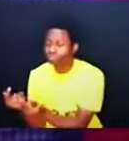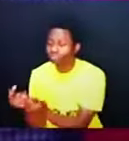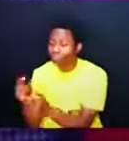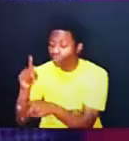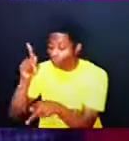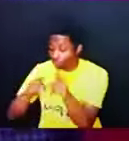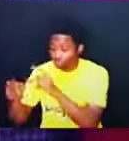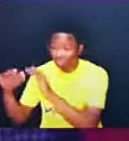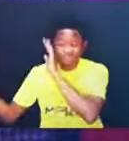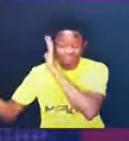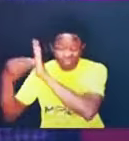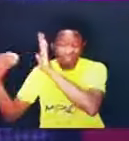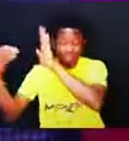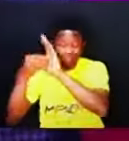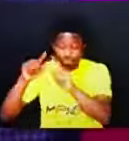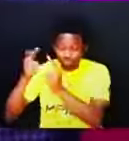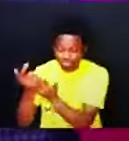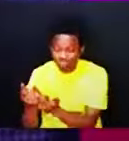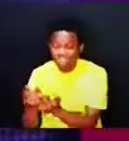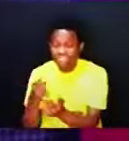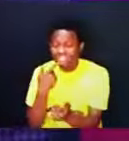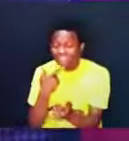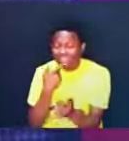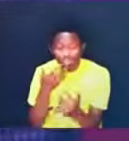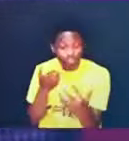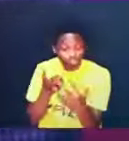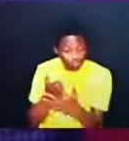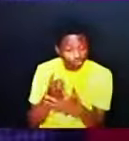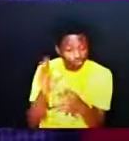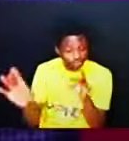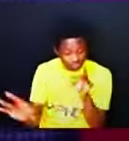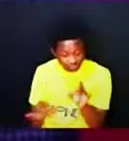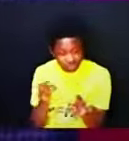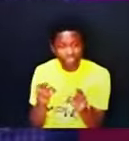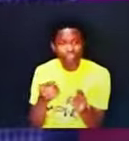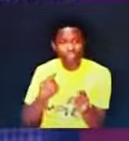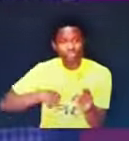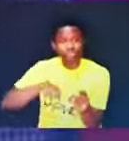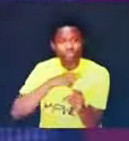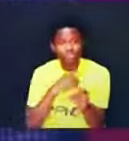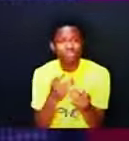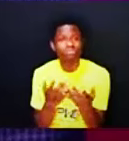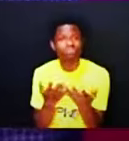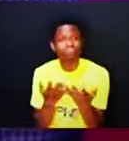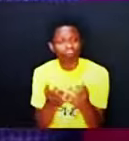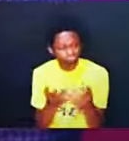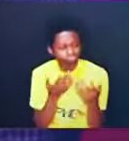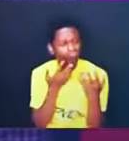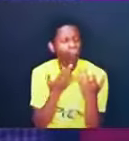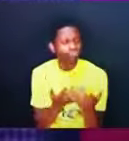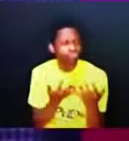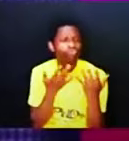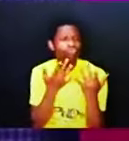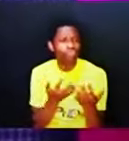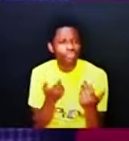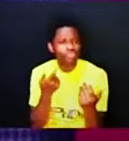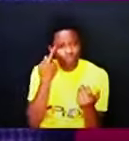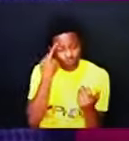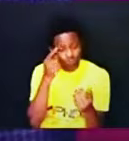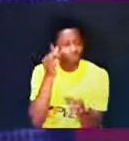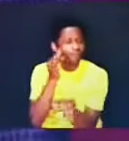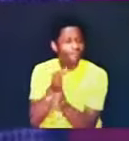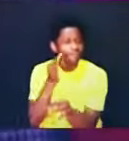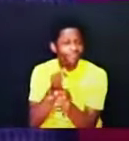eagerly await by faith the righteousness for which we hope. Na yen die ye nam hum so